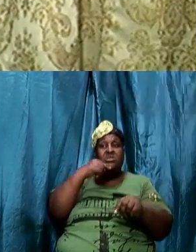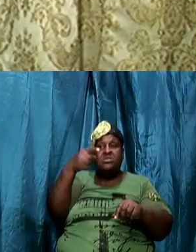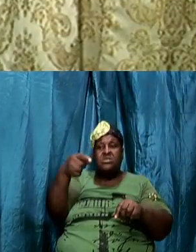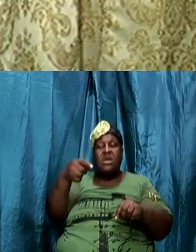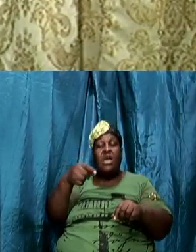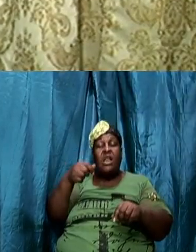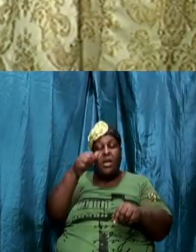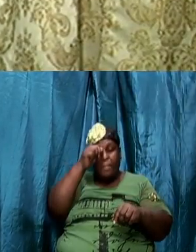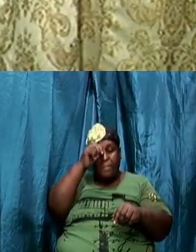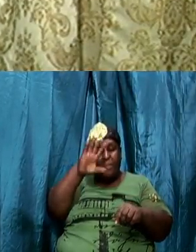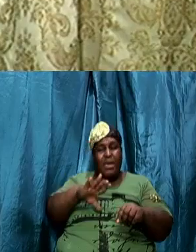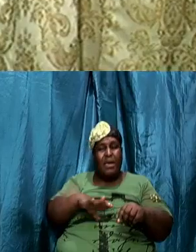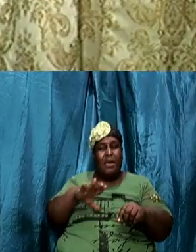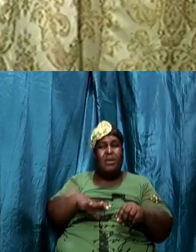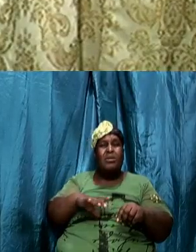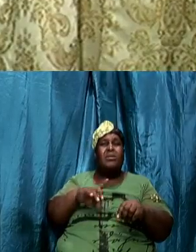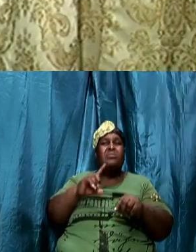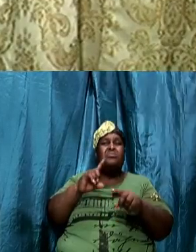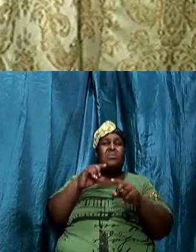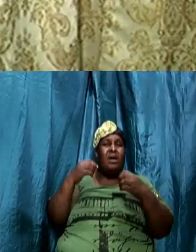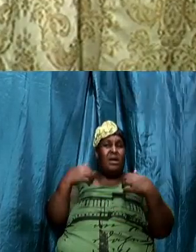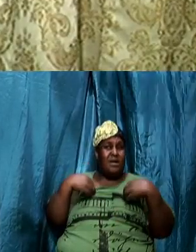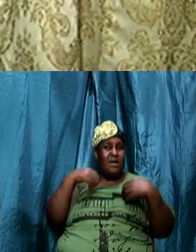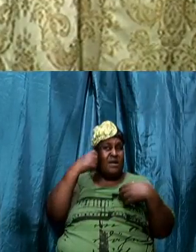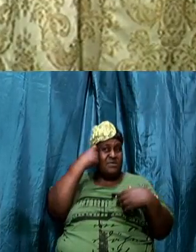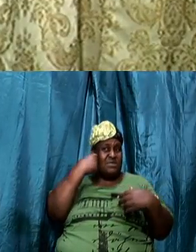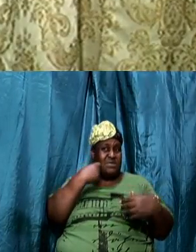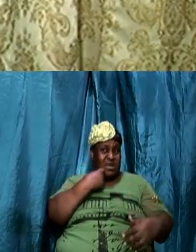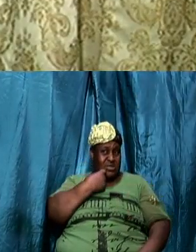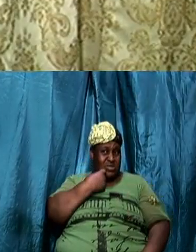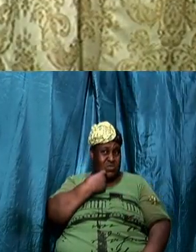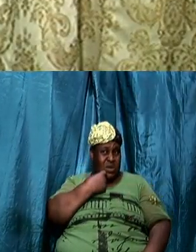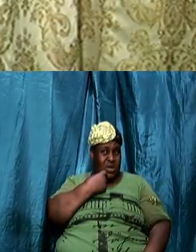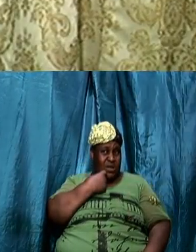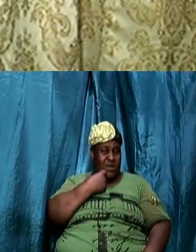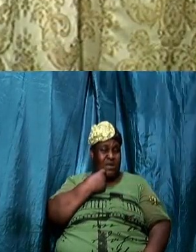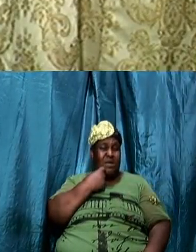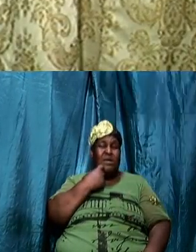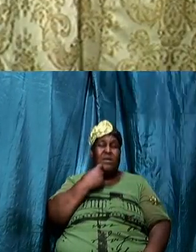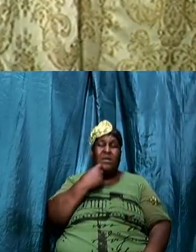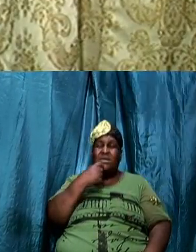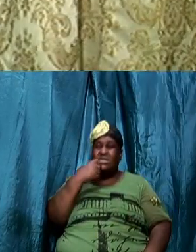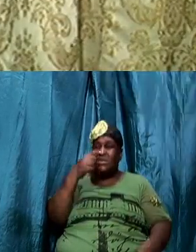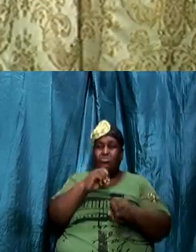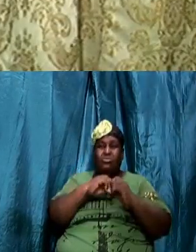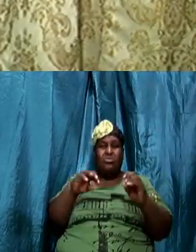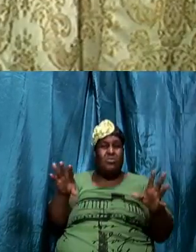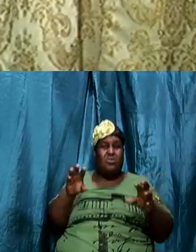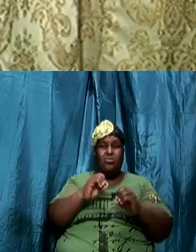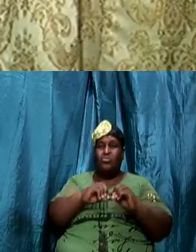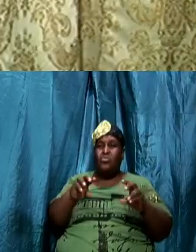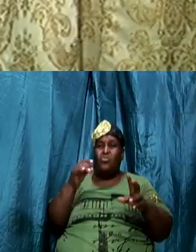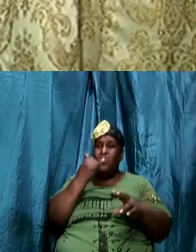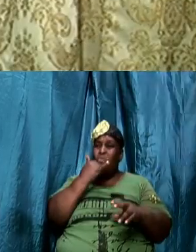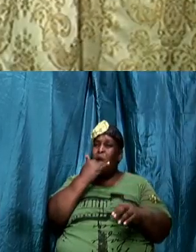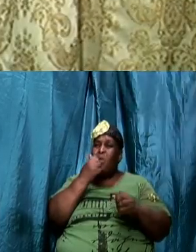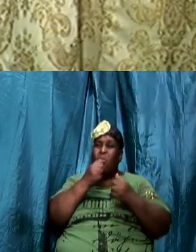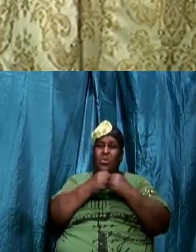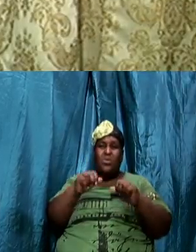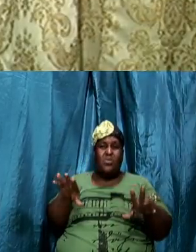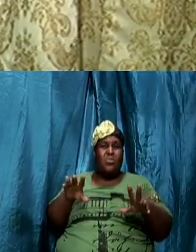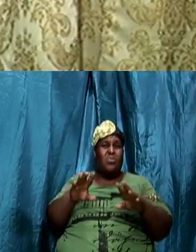in sexual immorality, telling them that it's not wrong to be walking around naked,